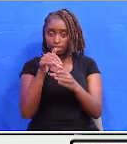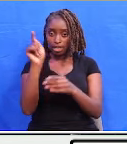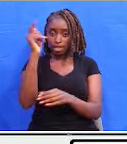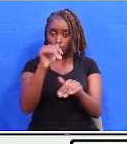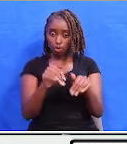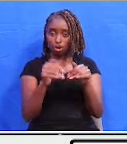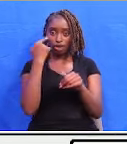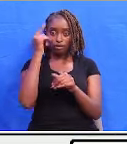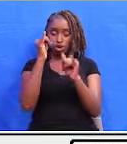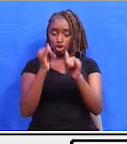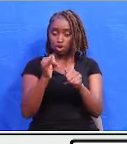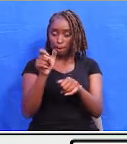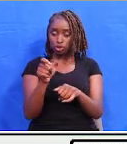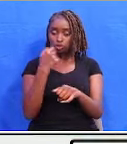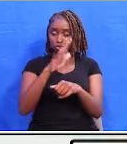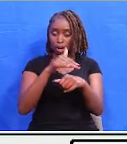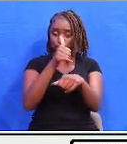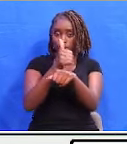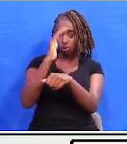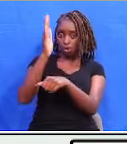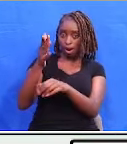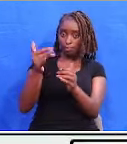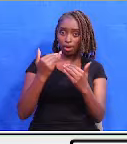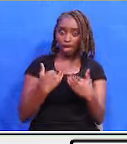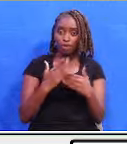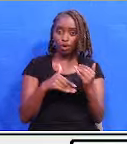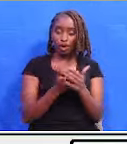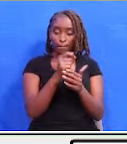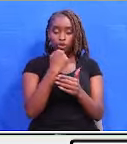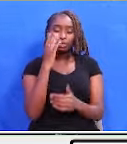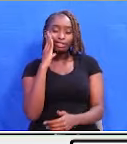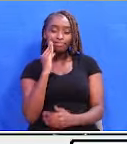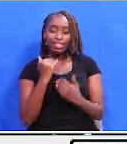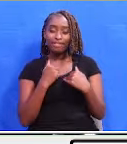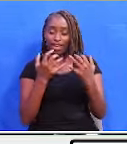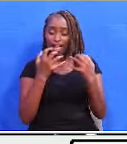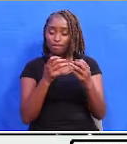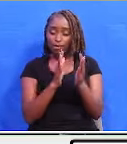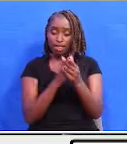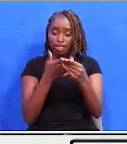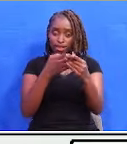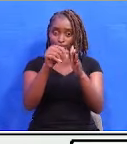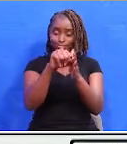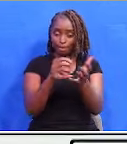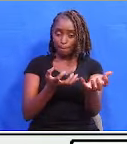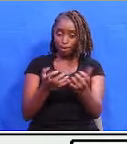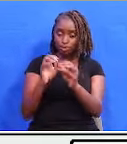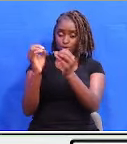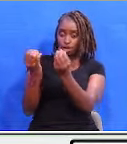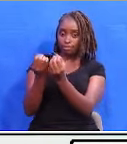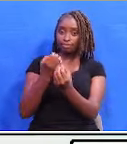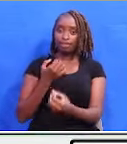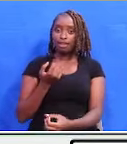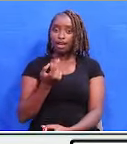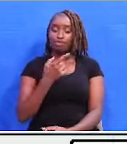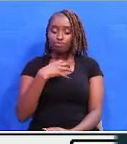appointee. A career entrepreneur with significant experience leading business organizations, Meg Whitman has resigned